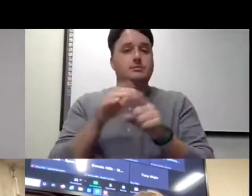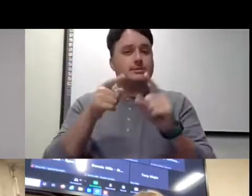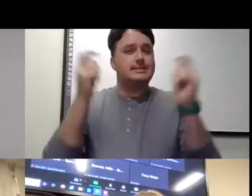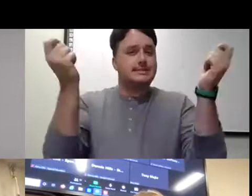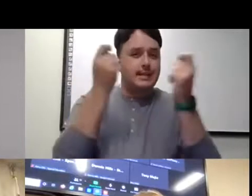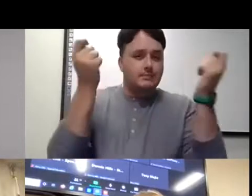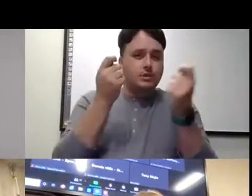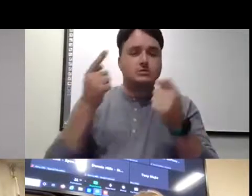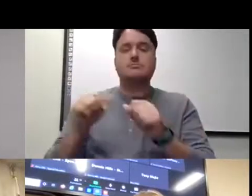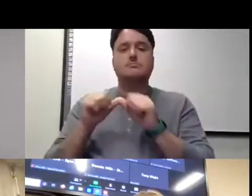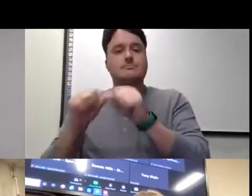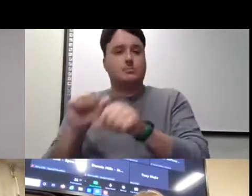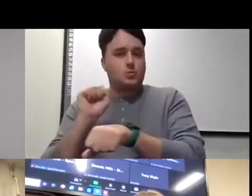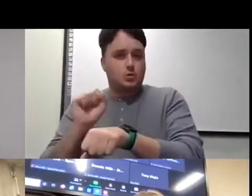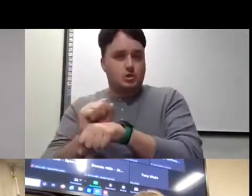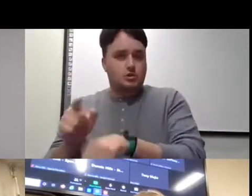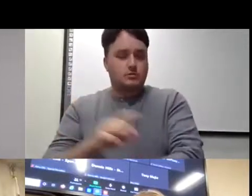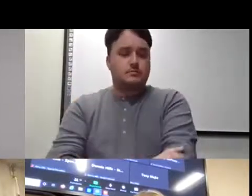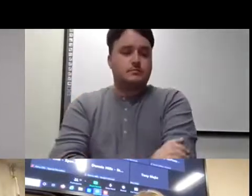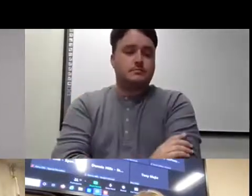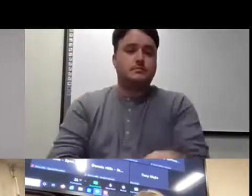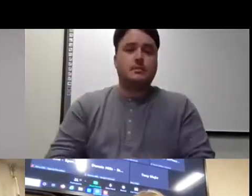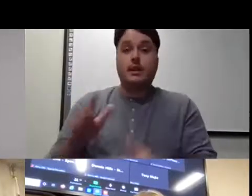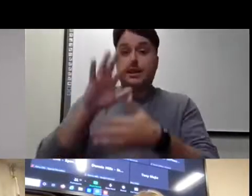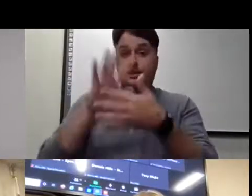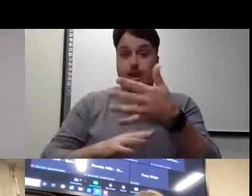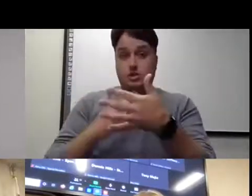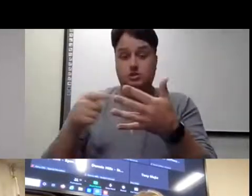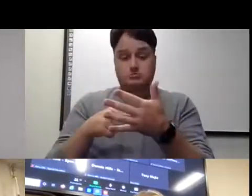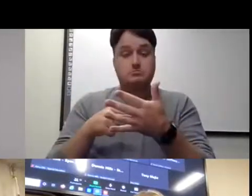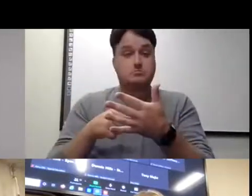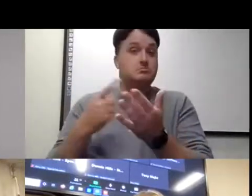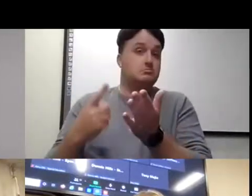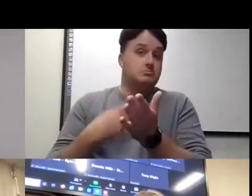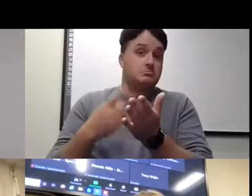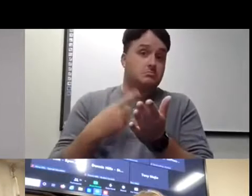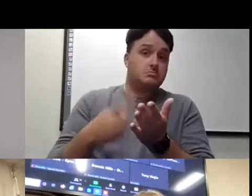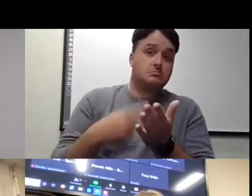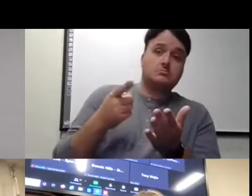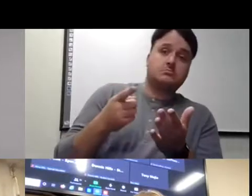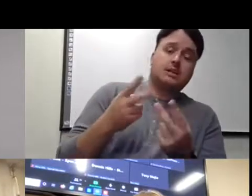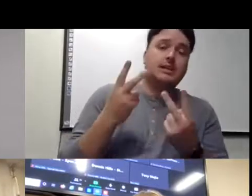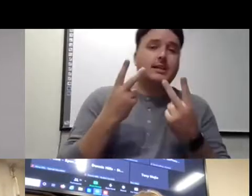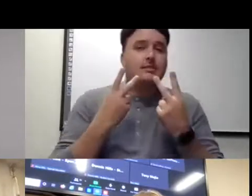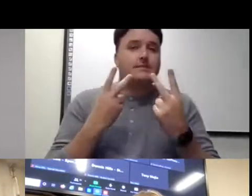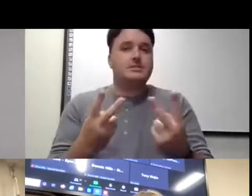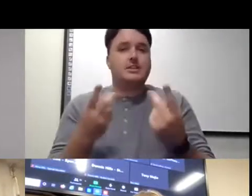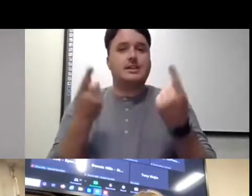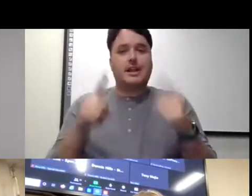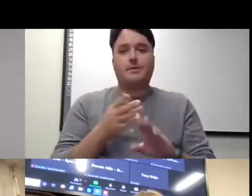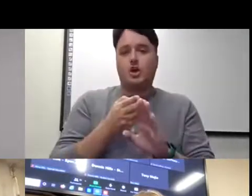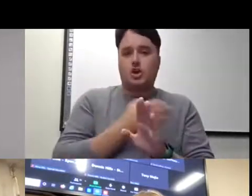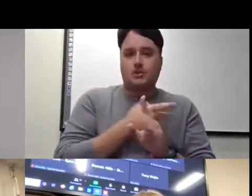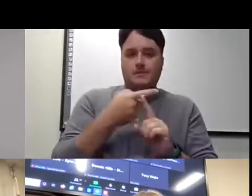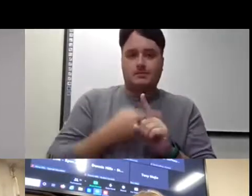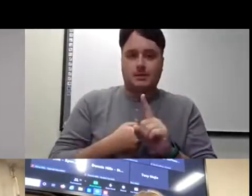of continued work. The calendar has, in some cases, the visitations take place earlier in the month,